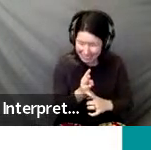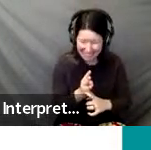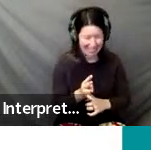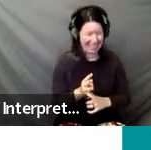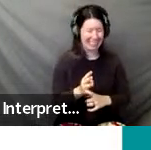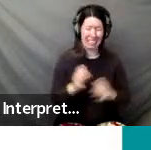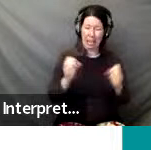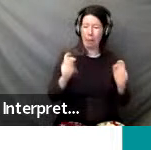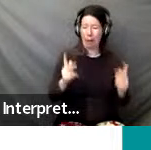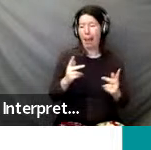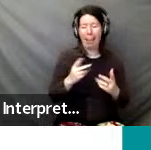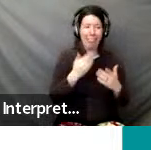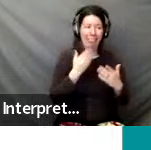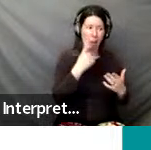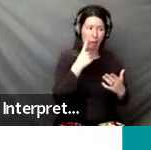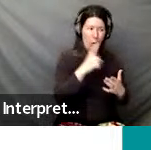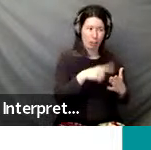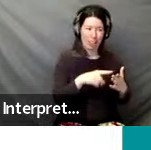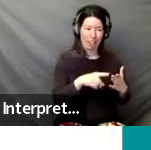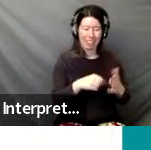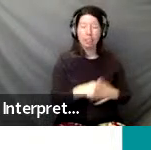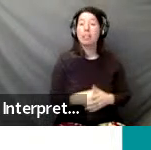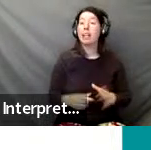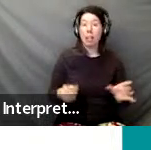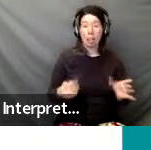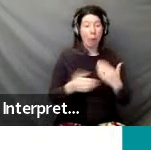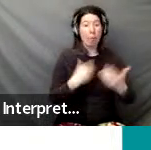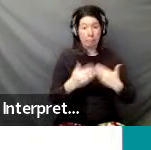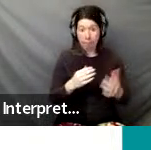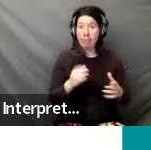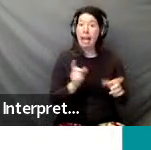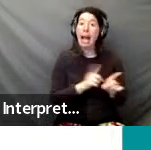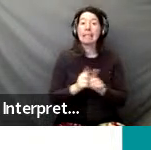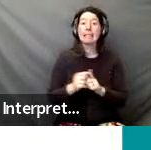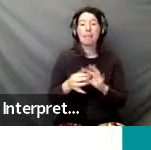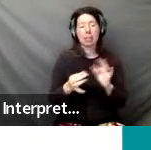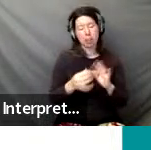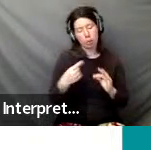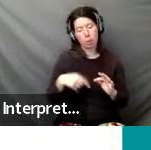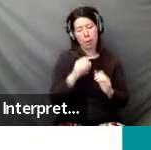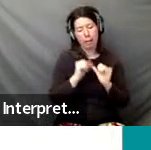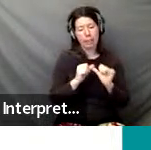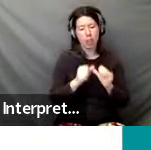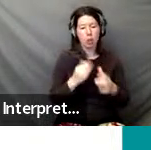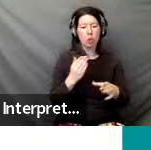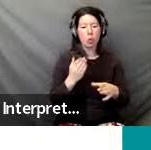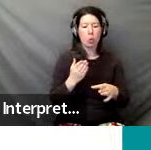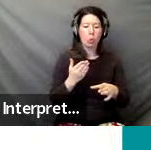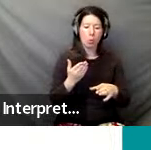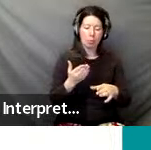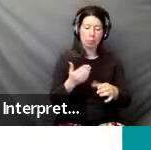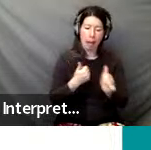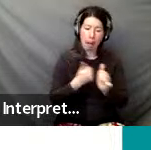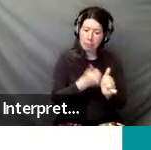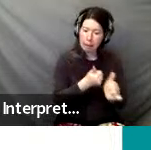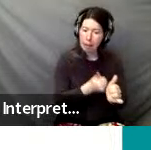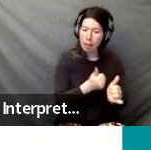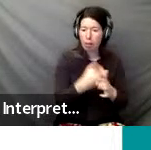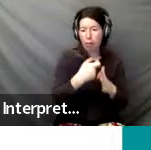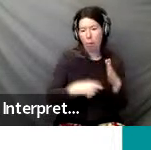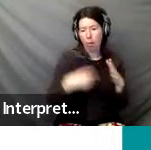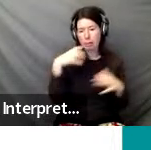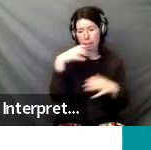for checking, Frank. So as I mentioned, we're going to continue to update our cost estimates as the program moves forward. We'll